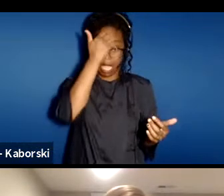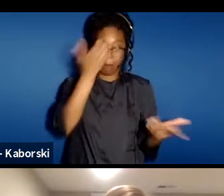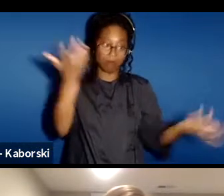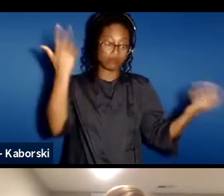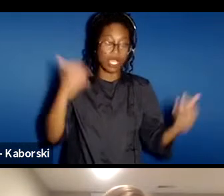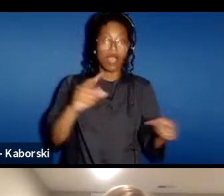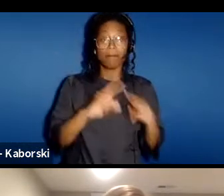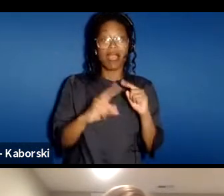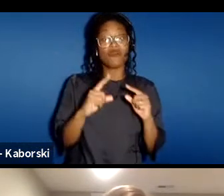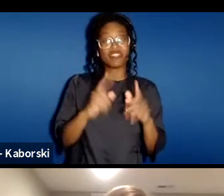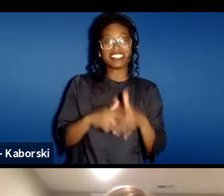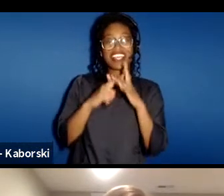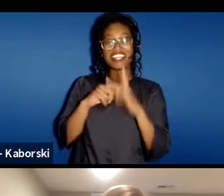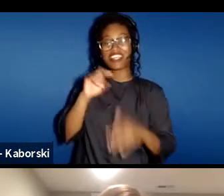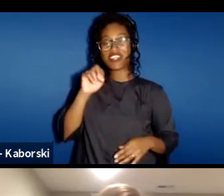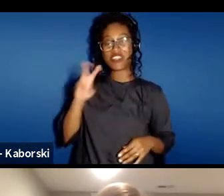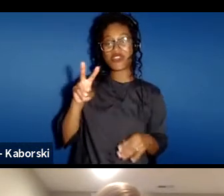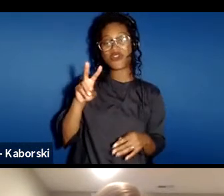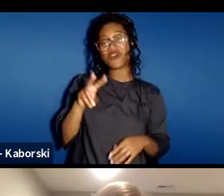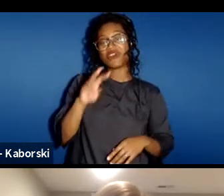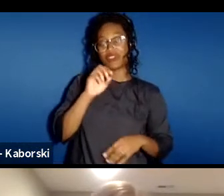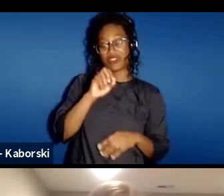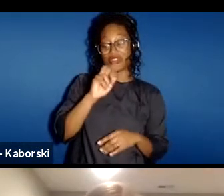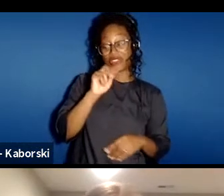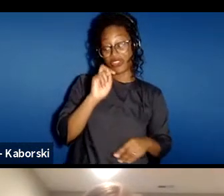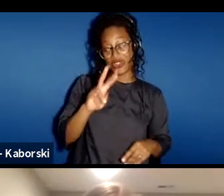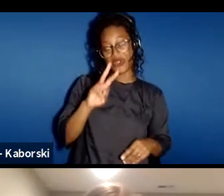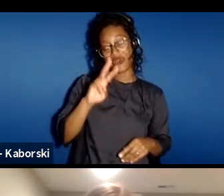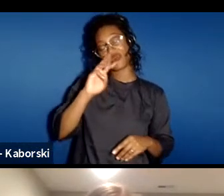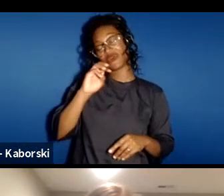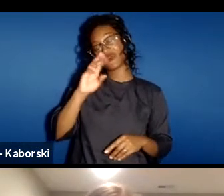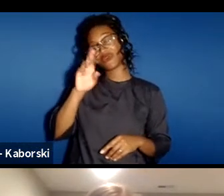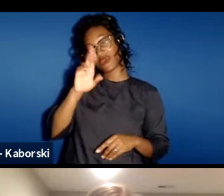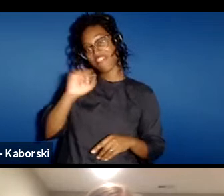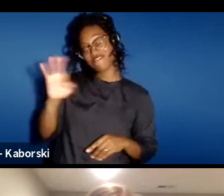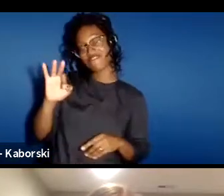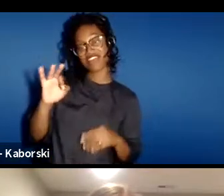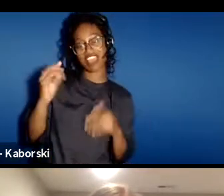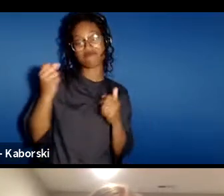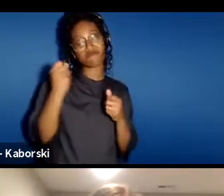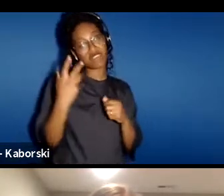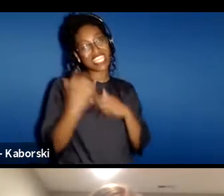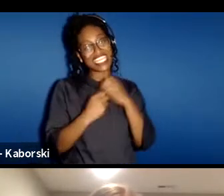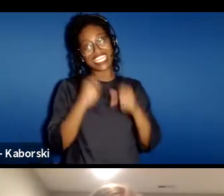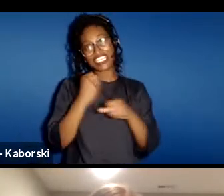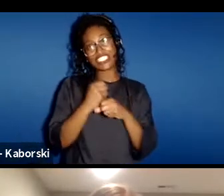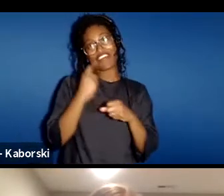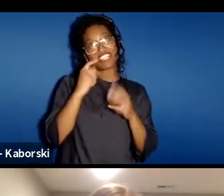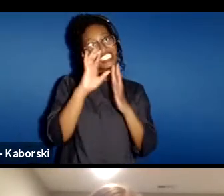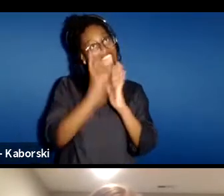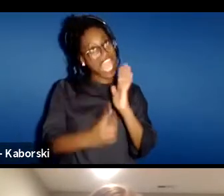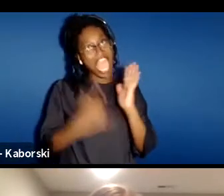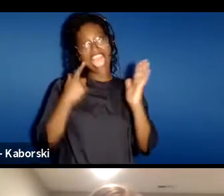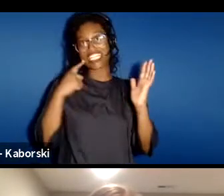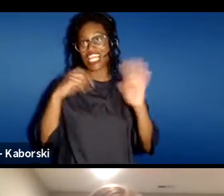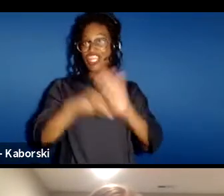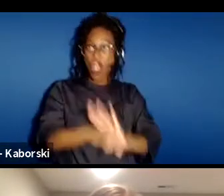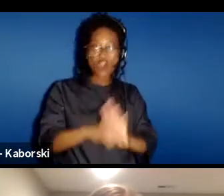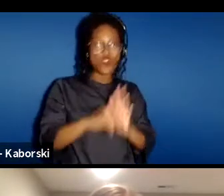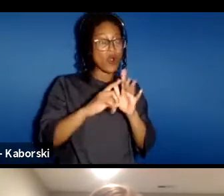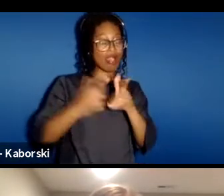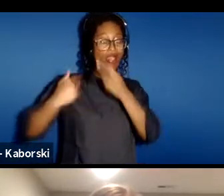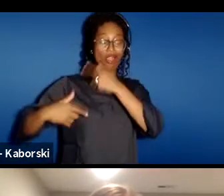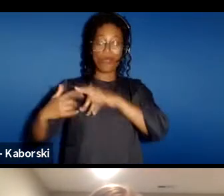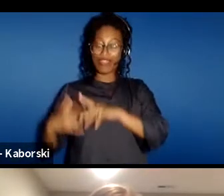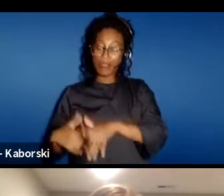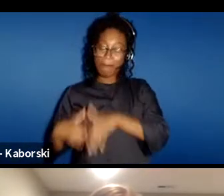was years of design, the logo in the very early going, of course,